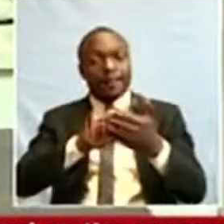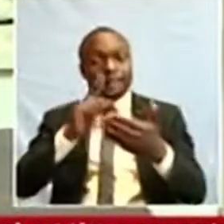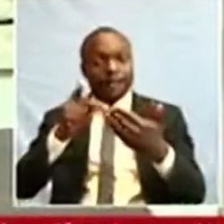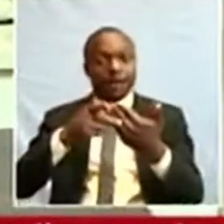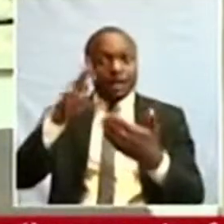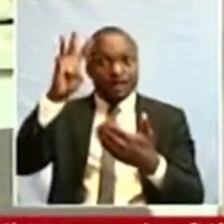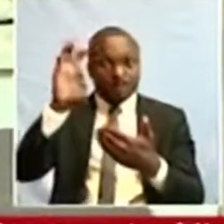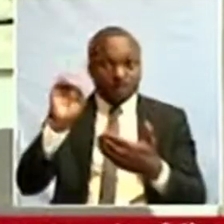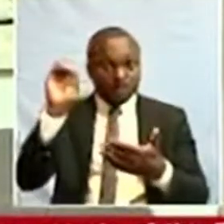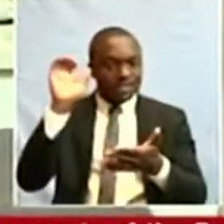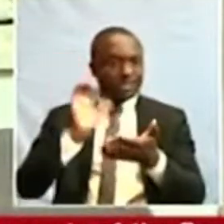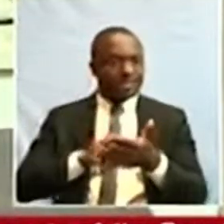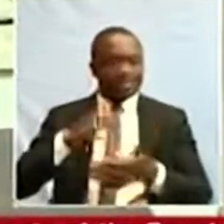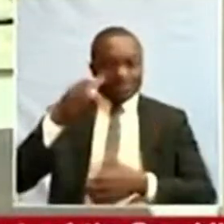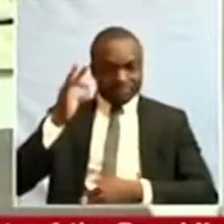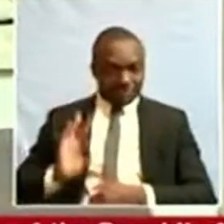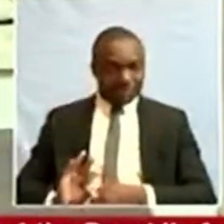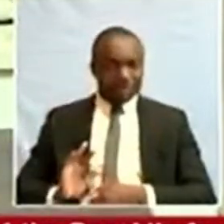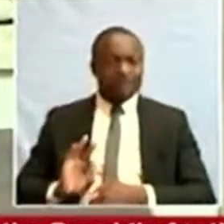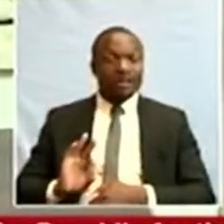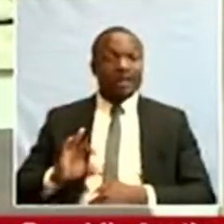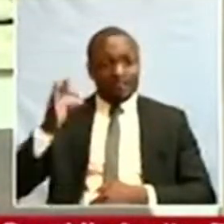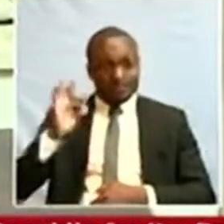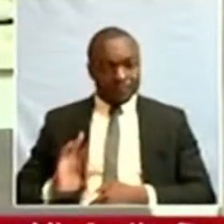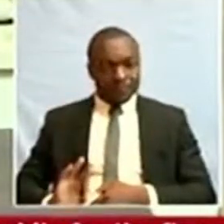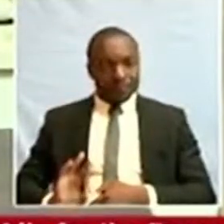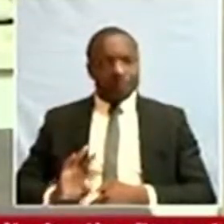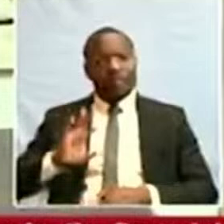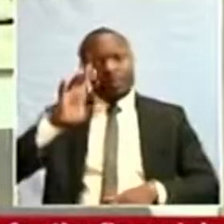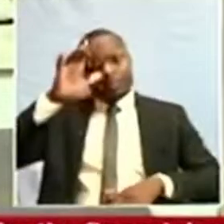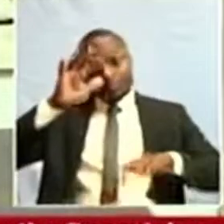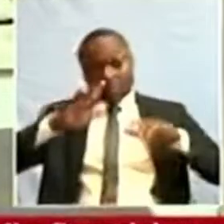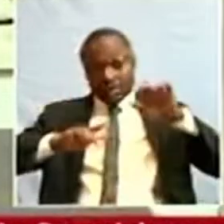40,000 beneficiaries, and our beneficiaries for the rain-fed